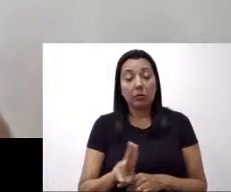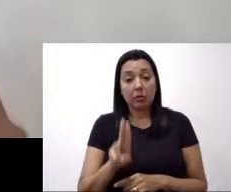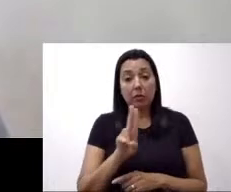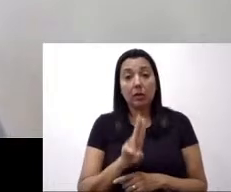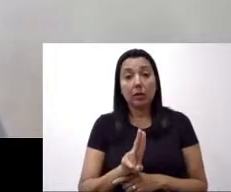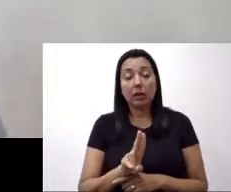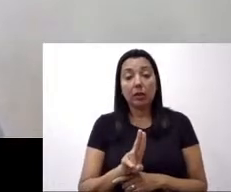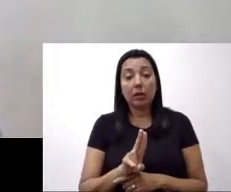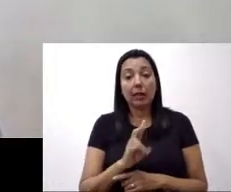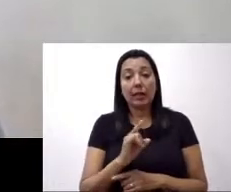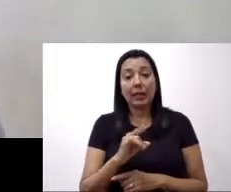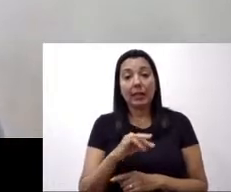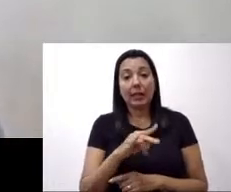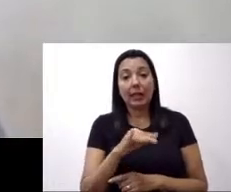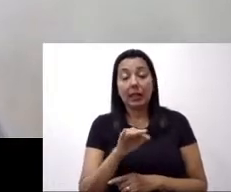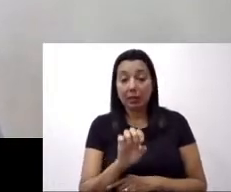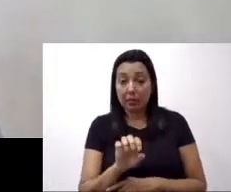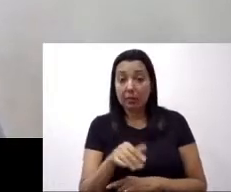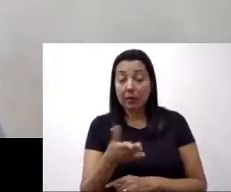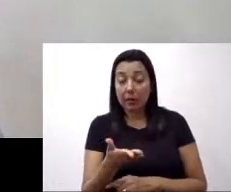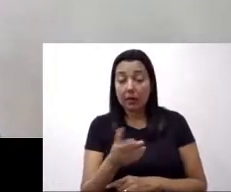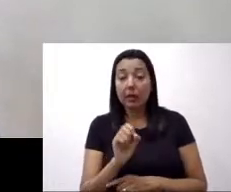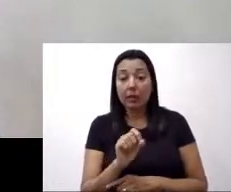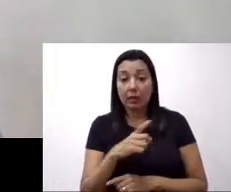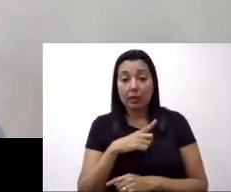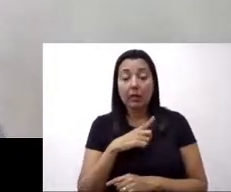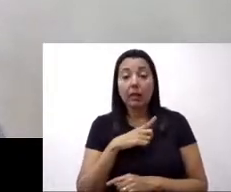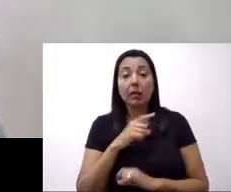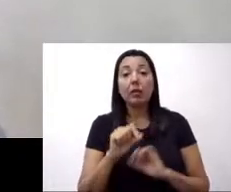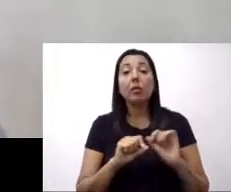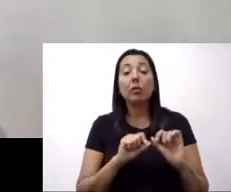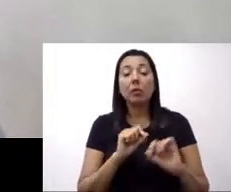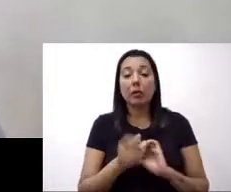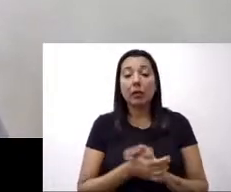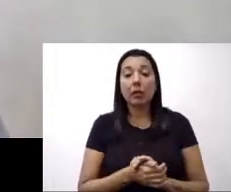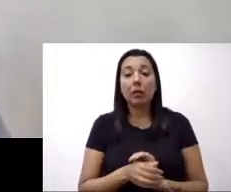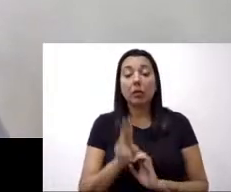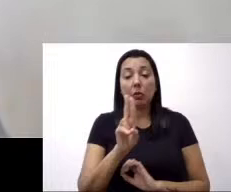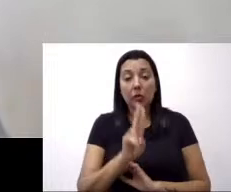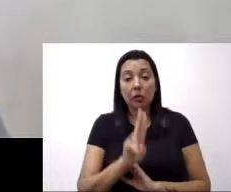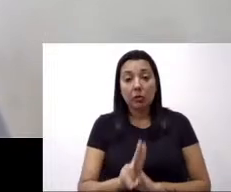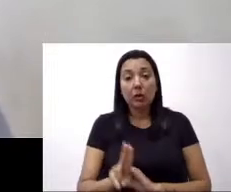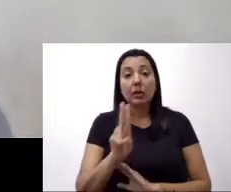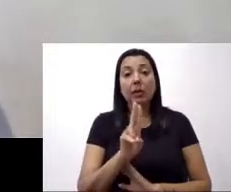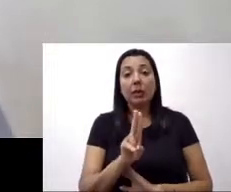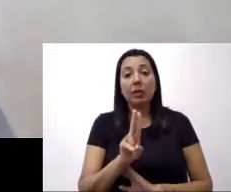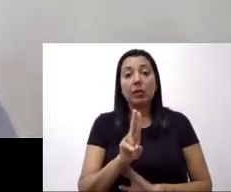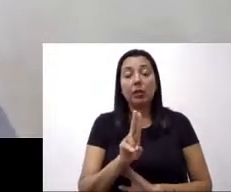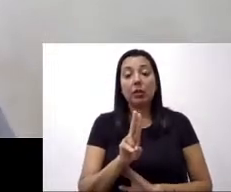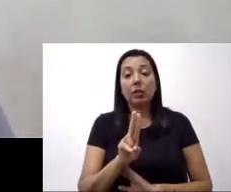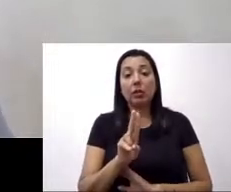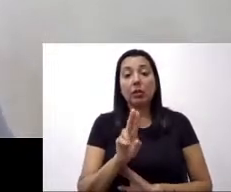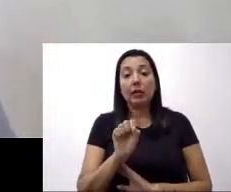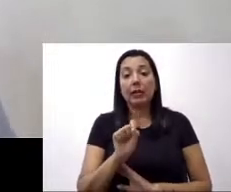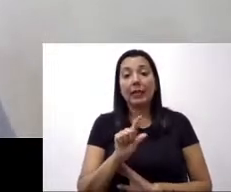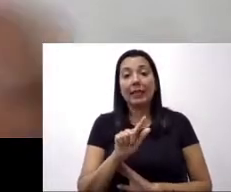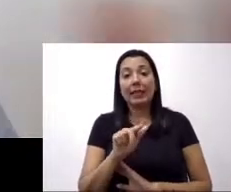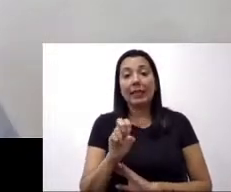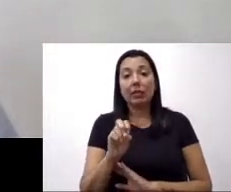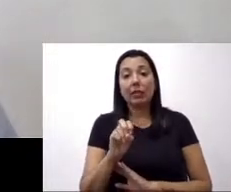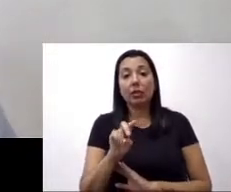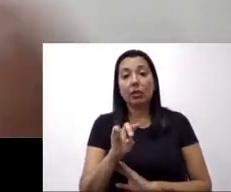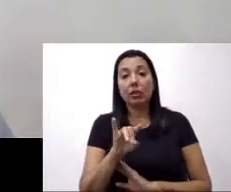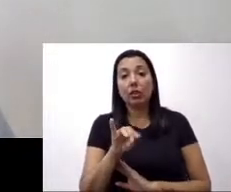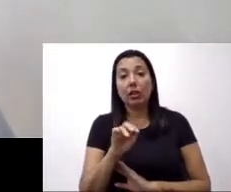and Renaud Epstein from the University Sciences Po Saint-Germain-en-Laye. This